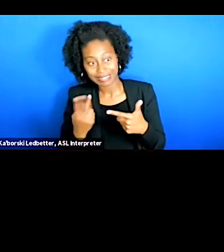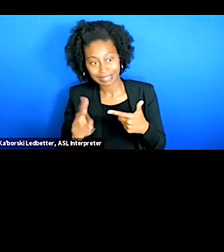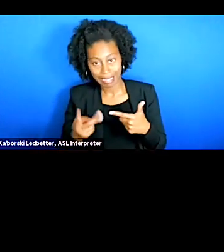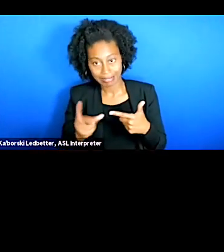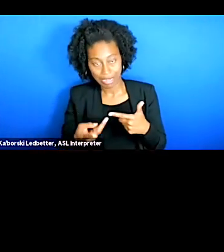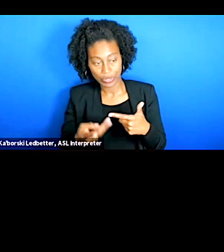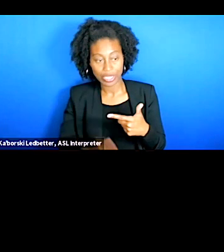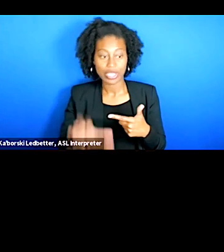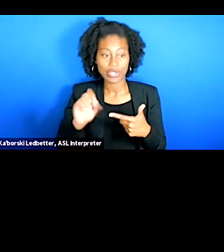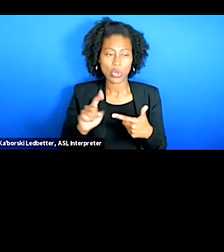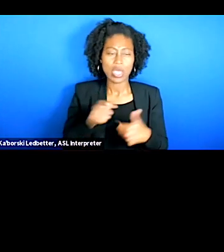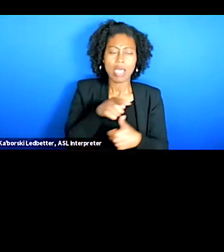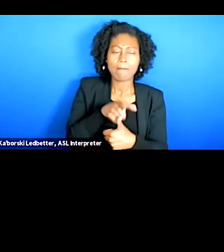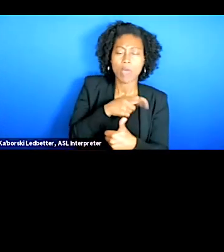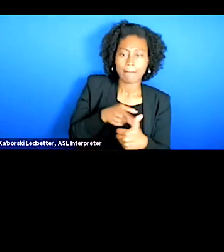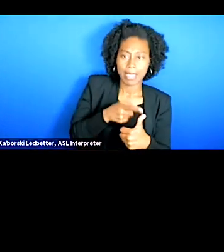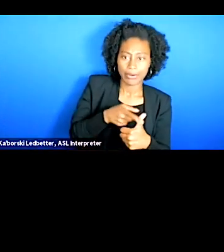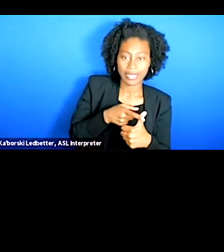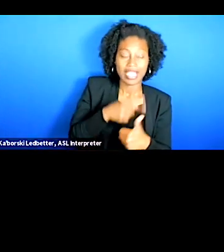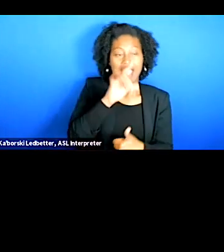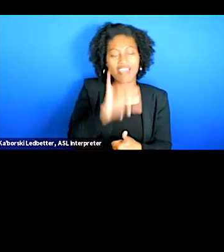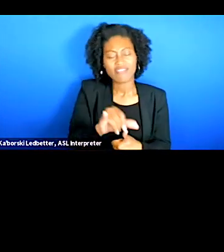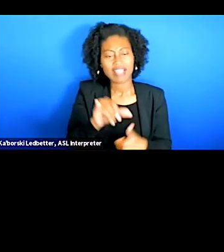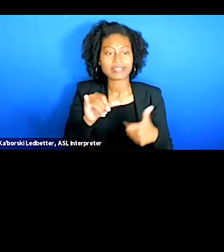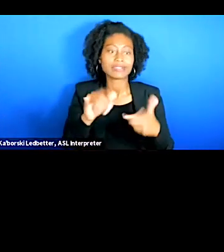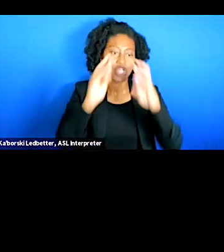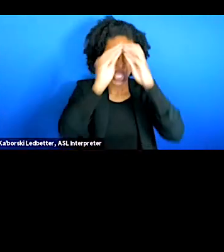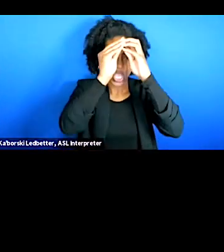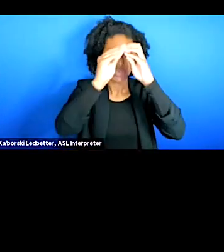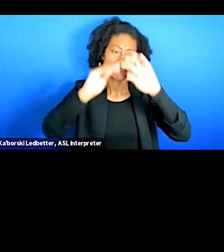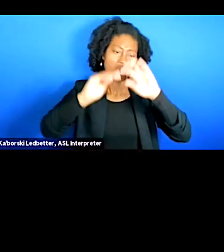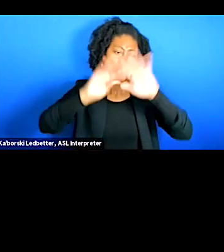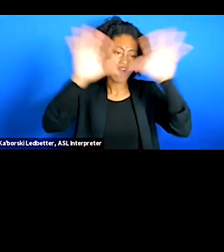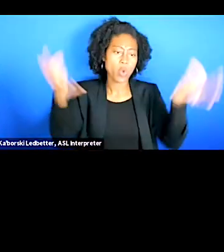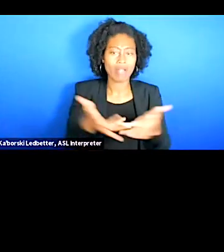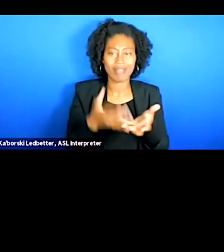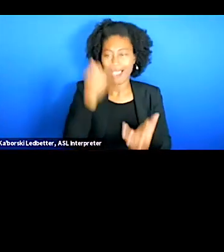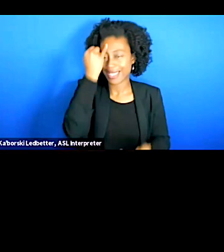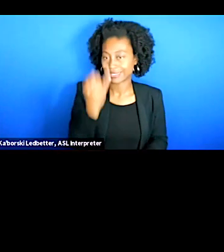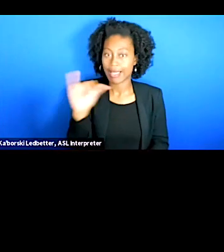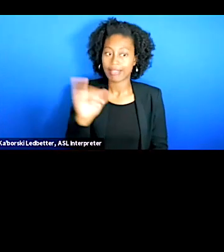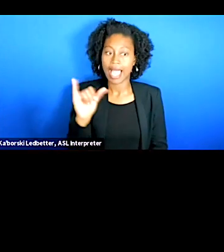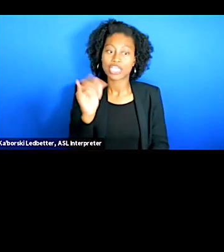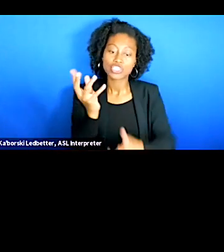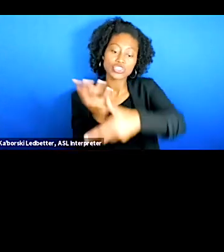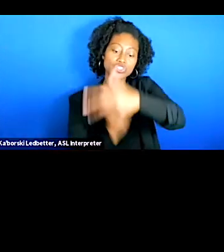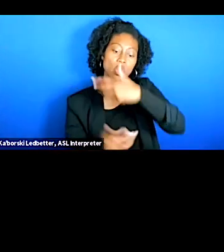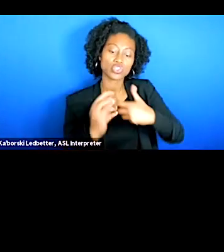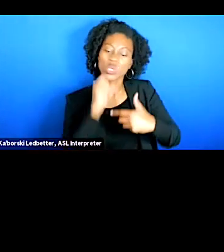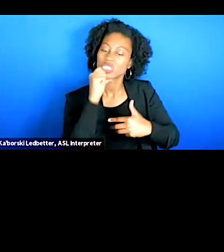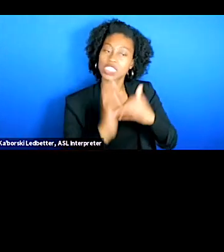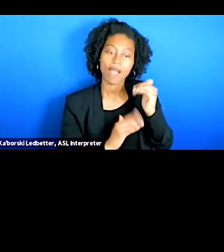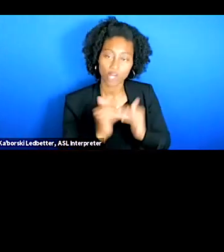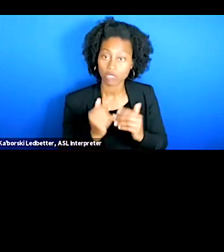umbrella codes that encompass a main idea, such as social discomfort. A secondary code is